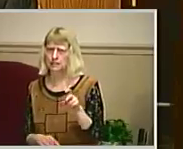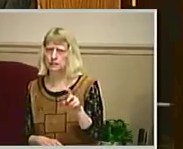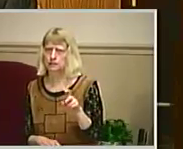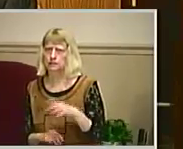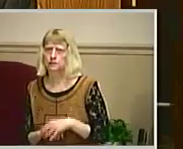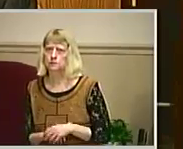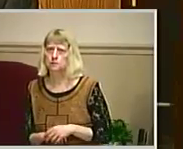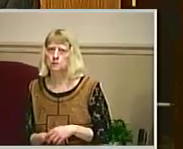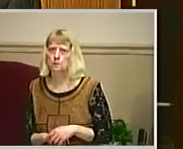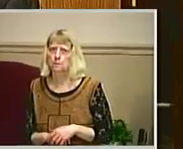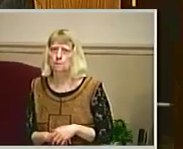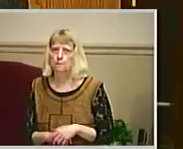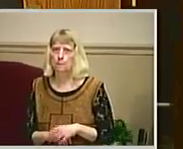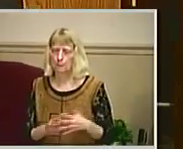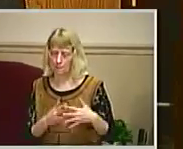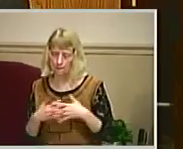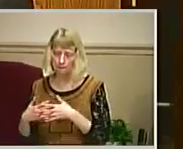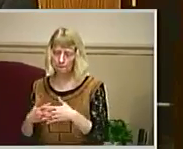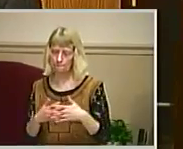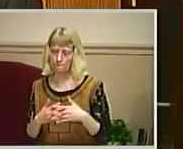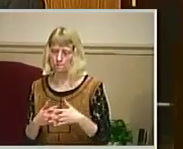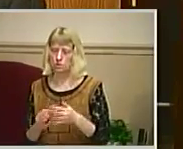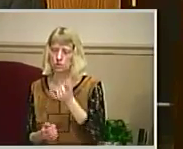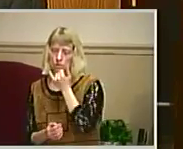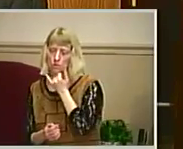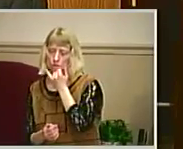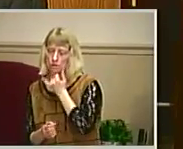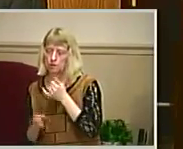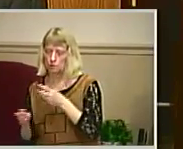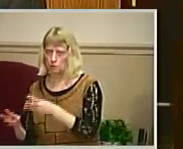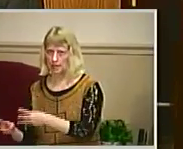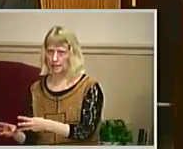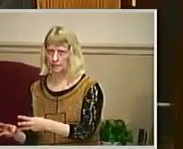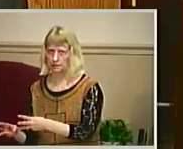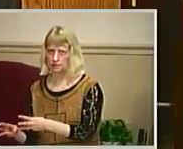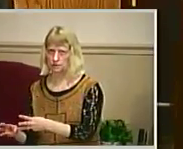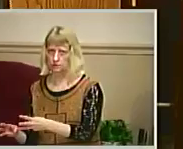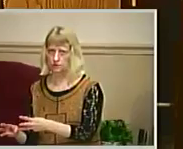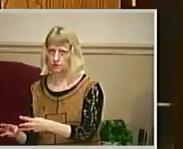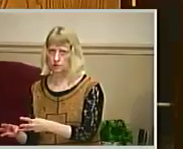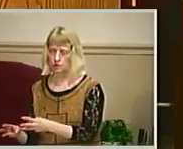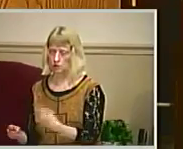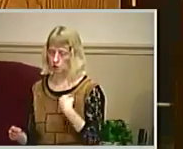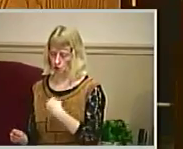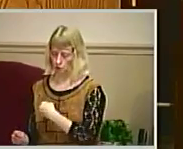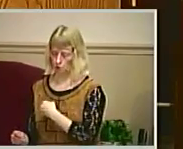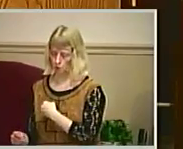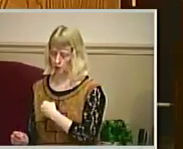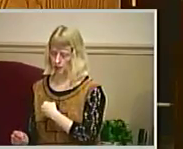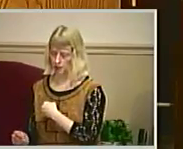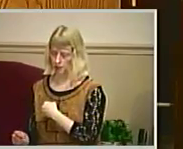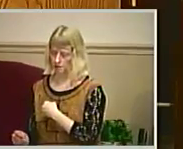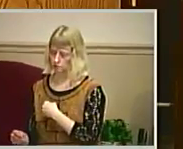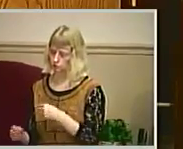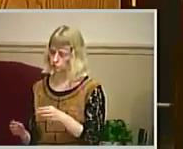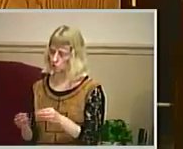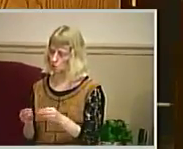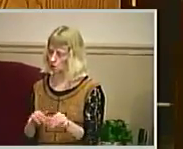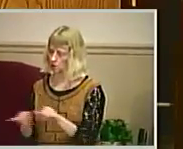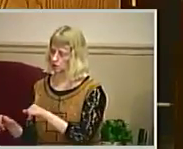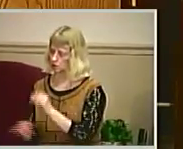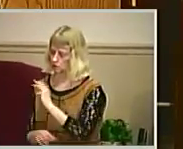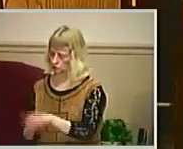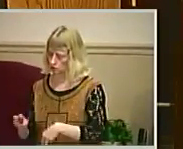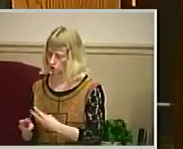Gary? America was going down the wrong road. We were going down the road of more secularism. We were going